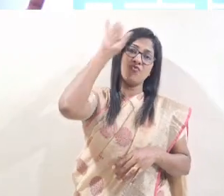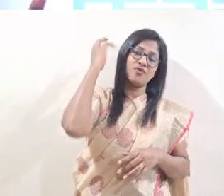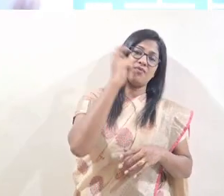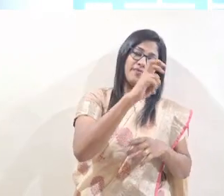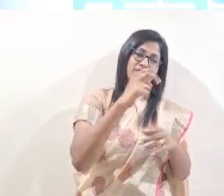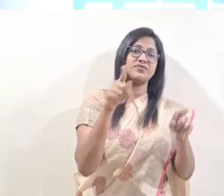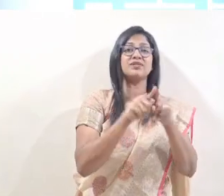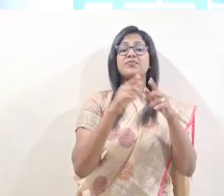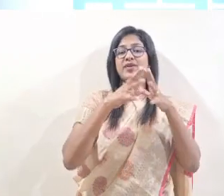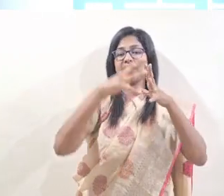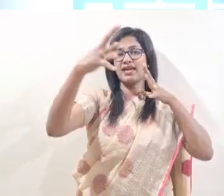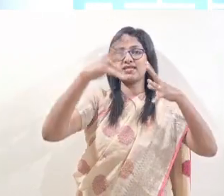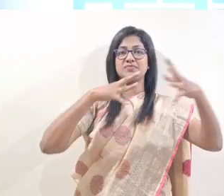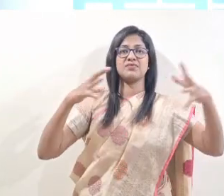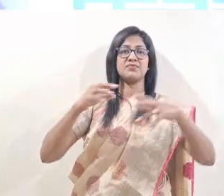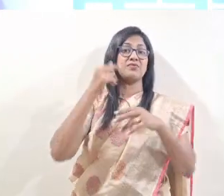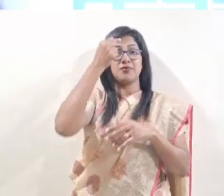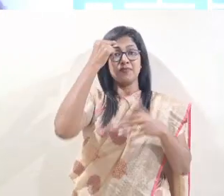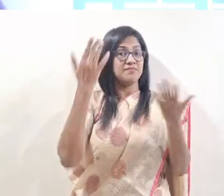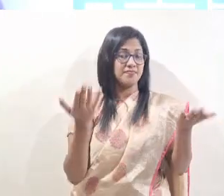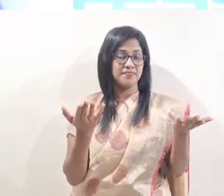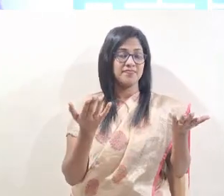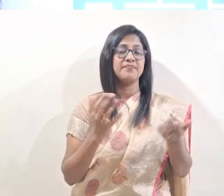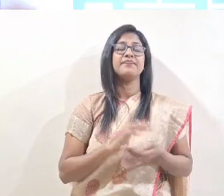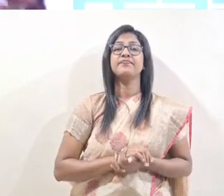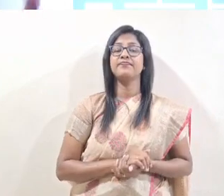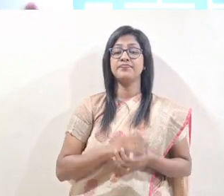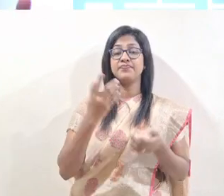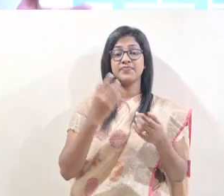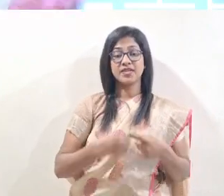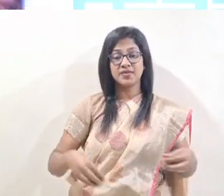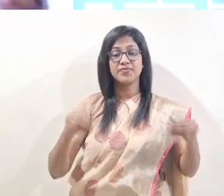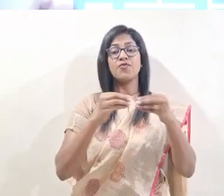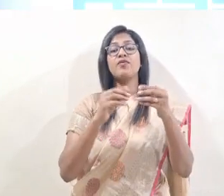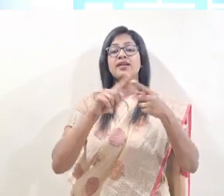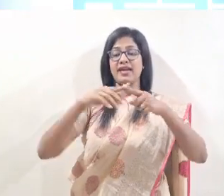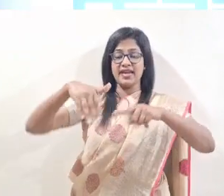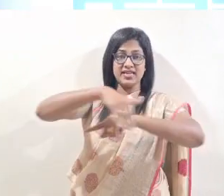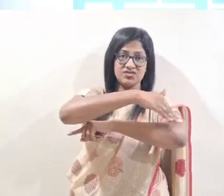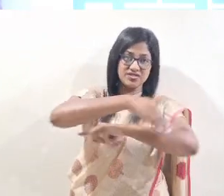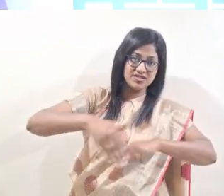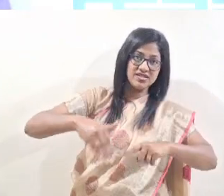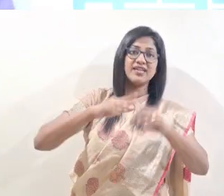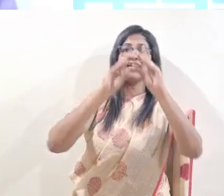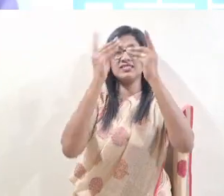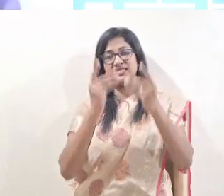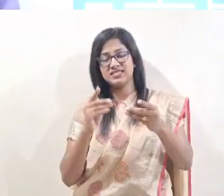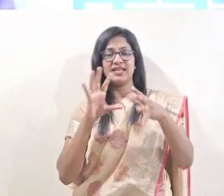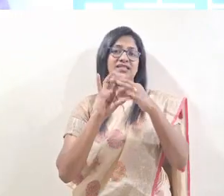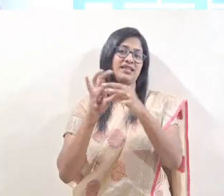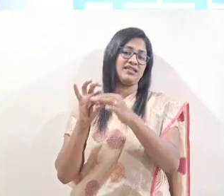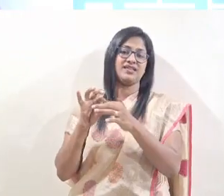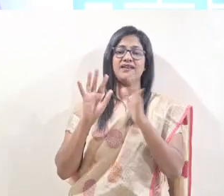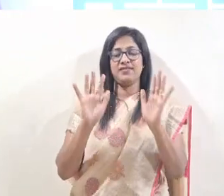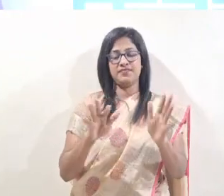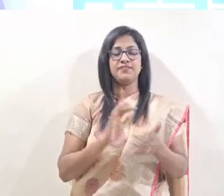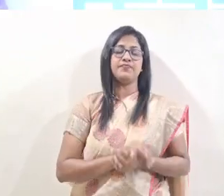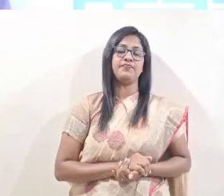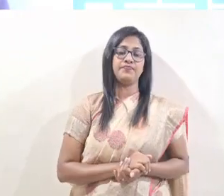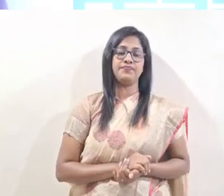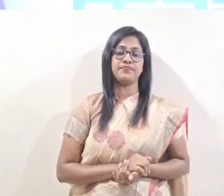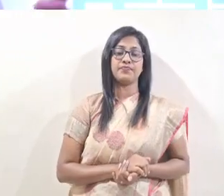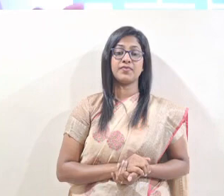expansion comes in. Right? Then there are, of course, engineering and design related things.